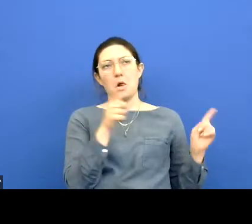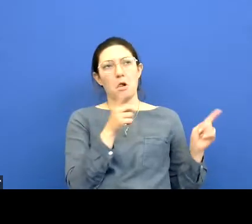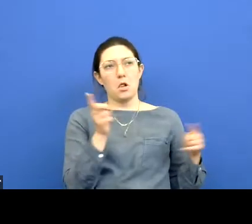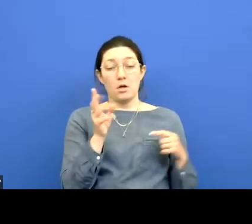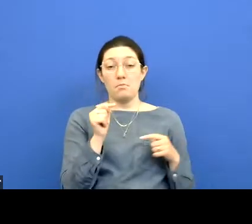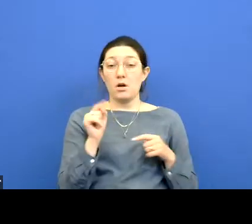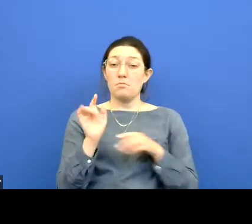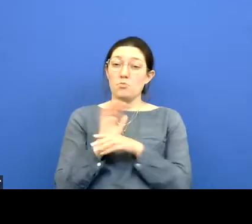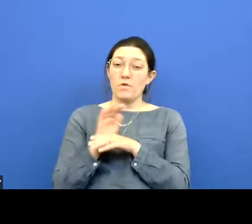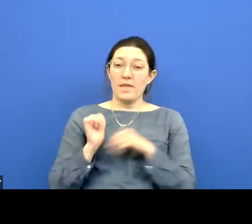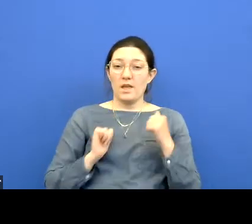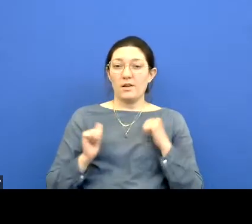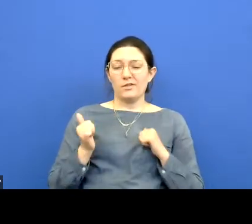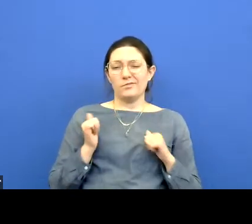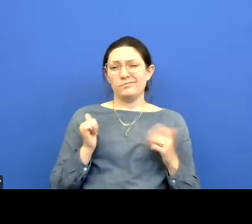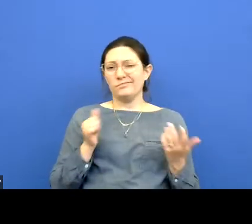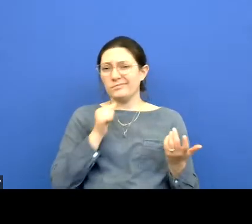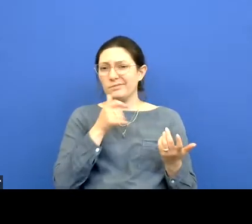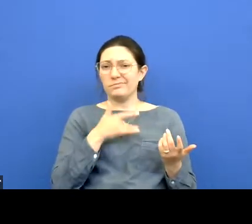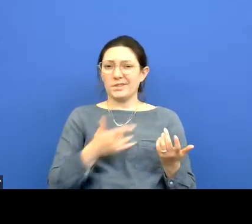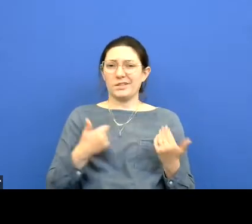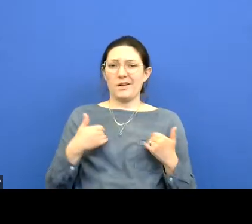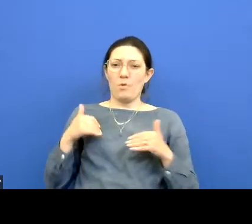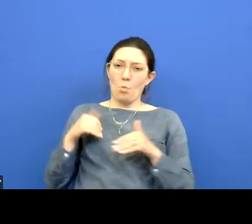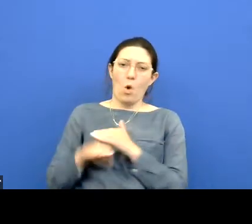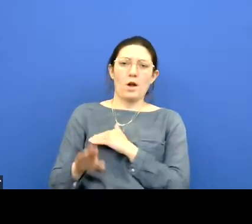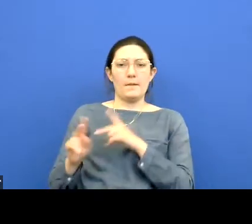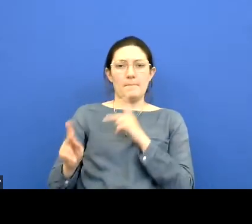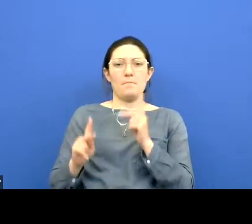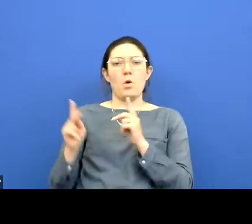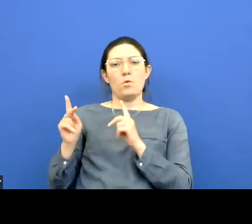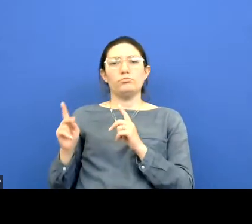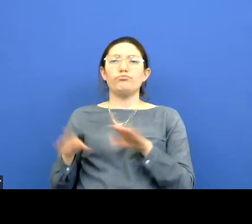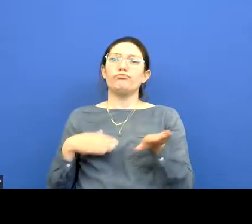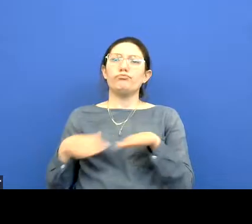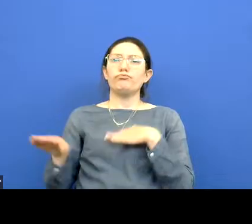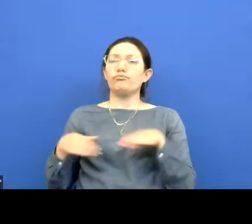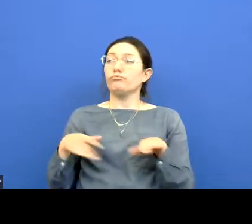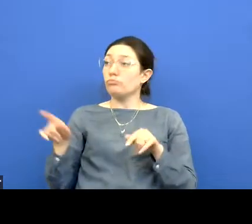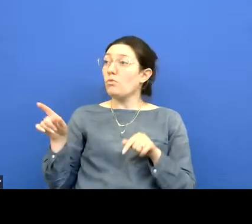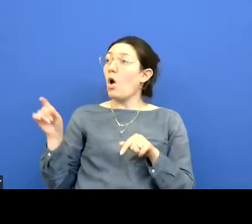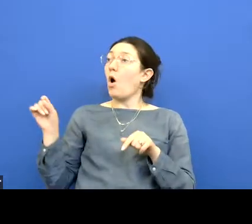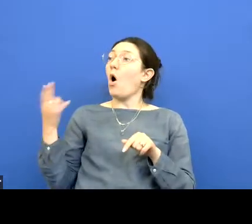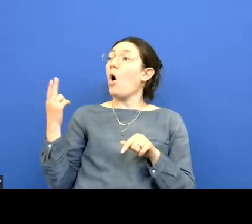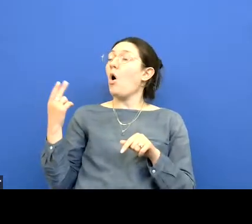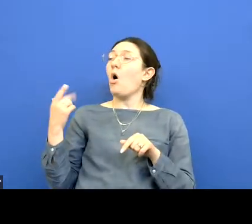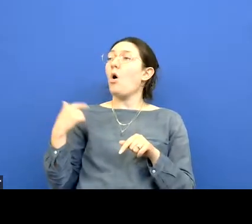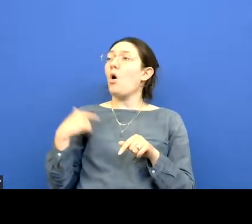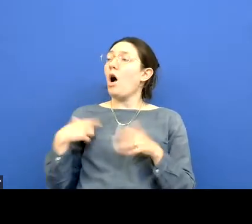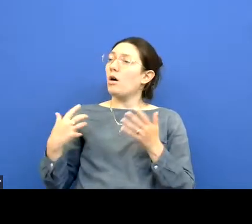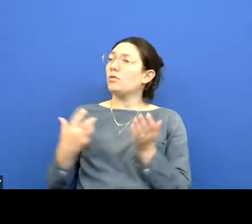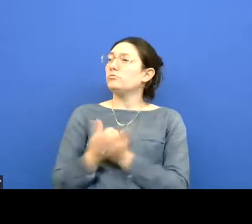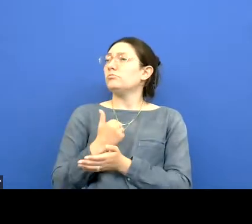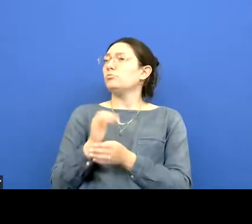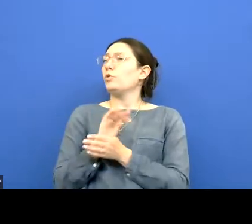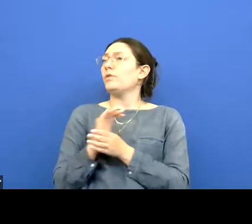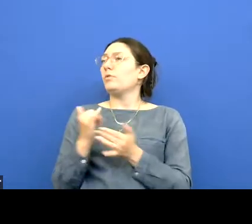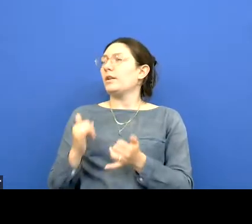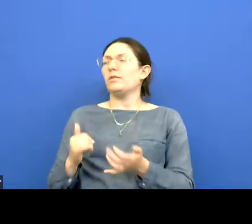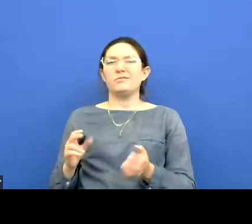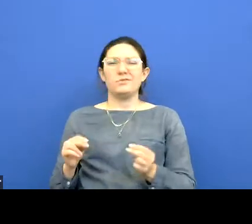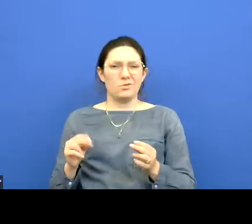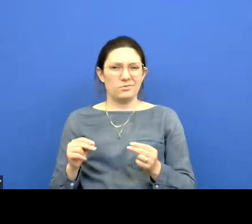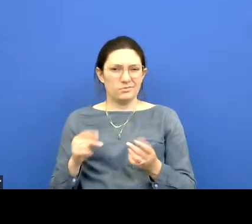theater, right, it doesn't typically get walk-in, right? You don't walk down and say, oh, I should go to a movie right now, and you know, because they're